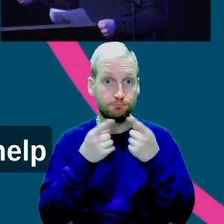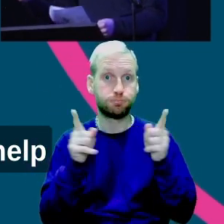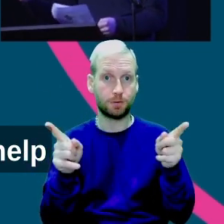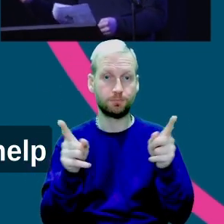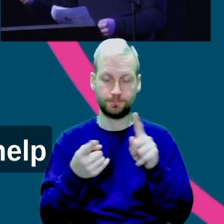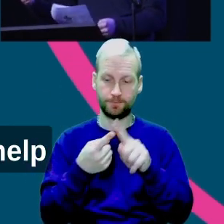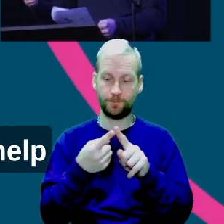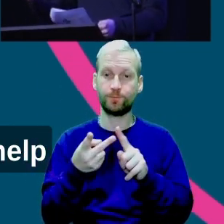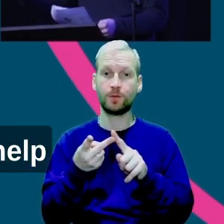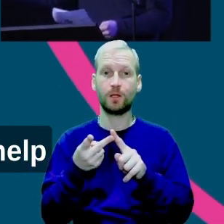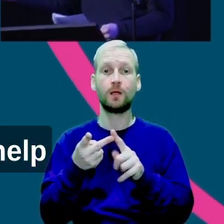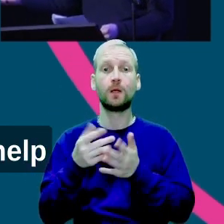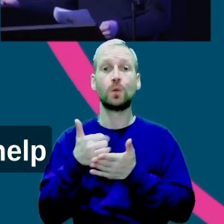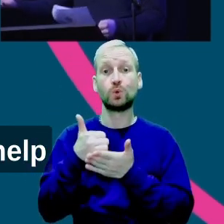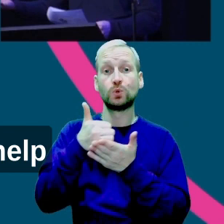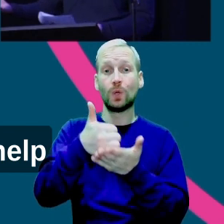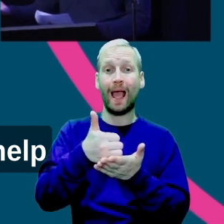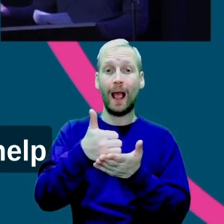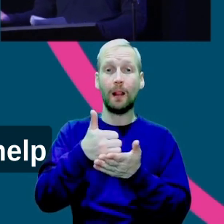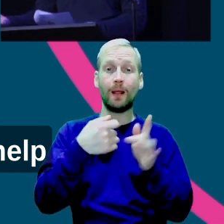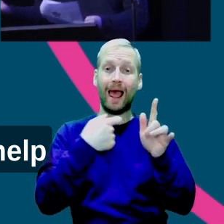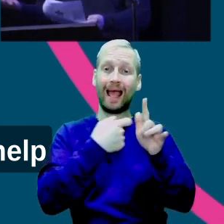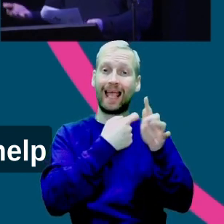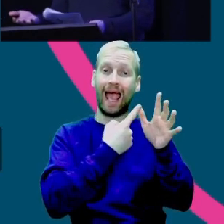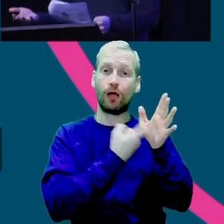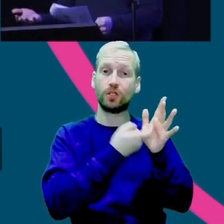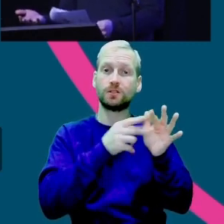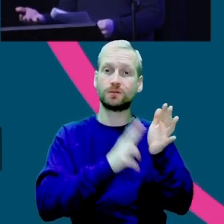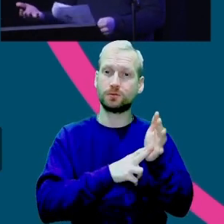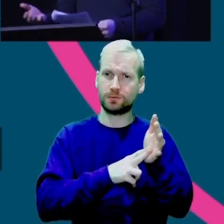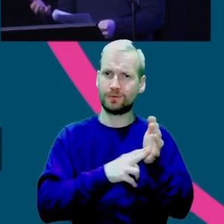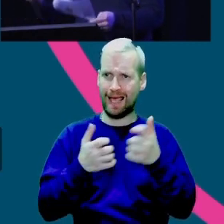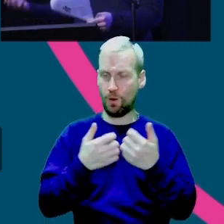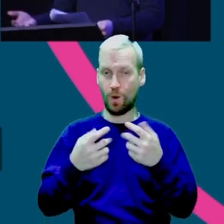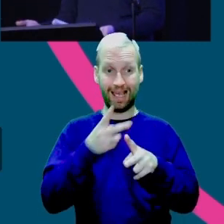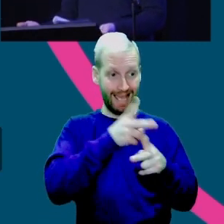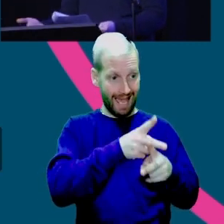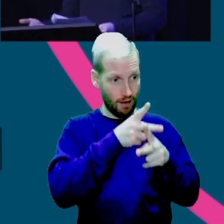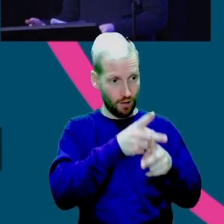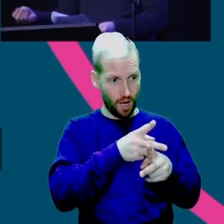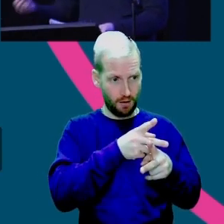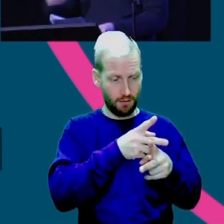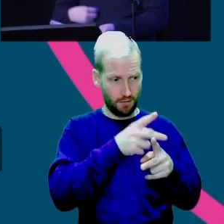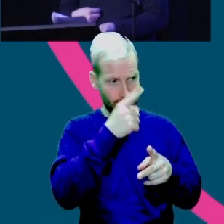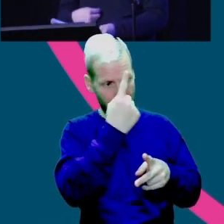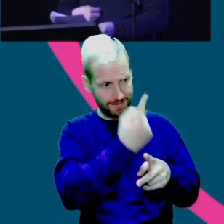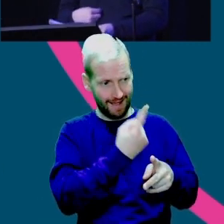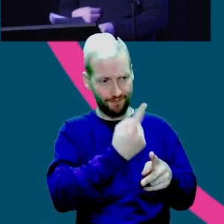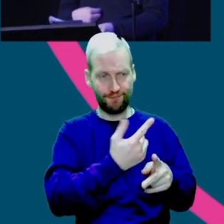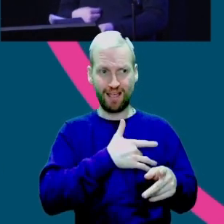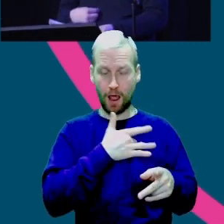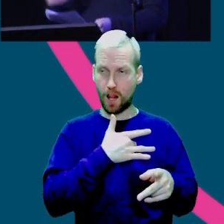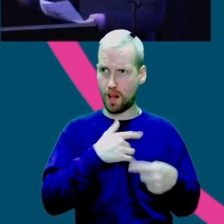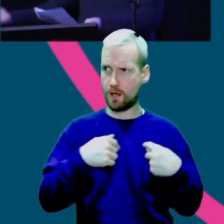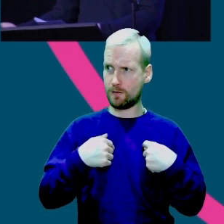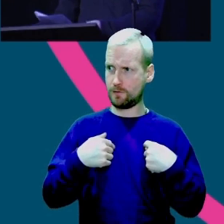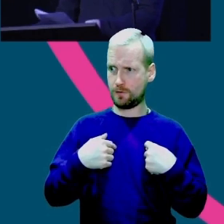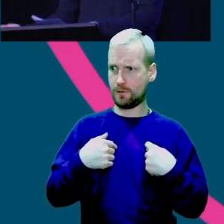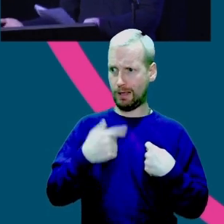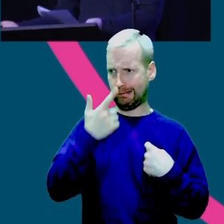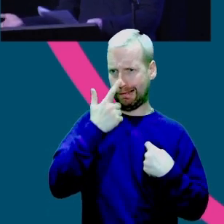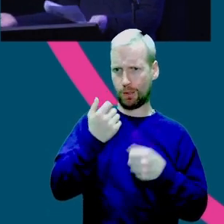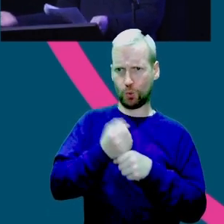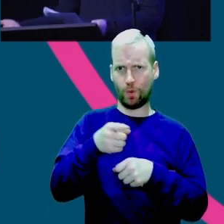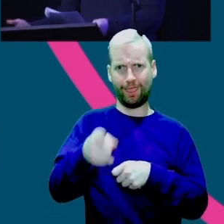to help, like as Karen was saying, how carers feel that they are supported with all the tools that they need to carry